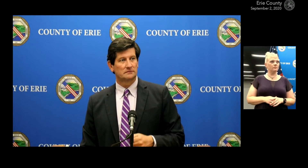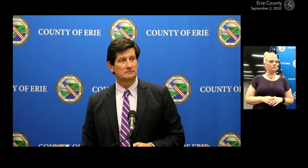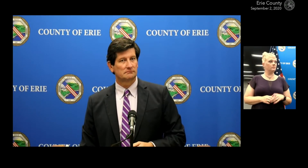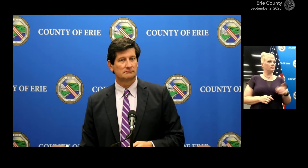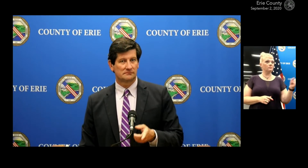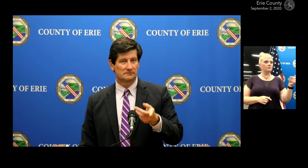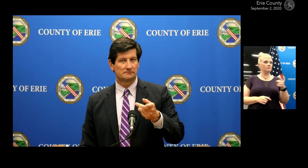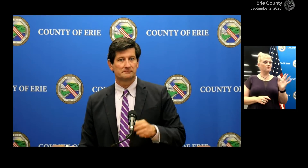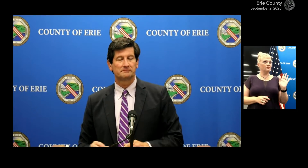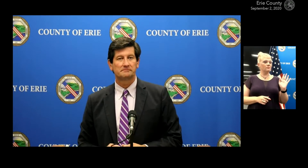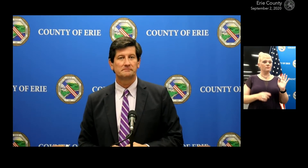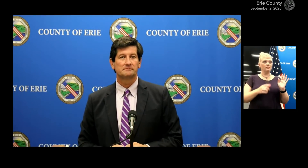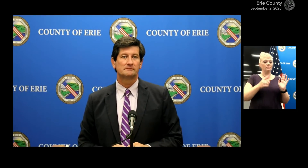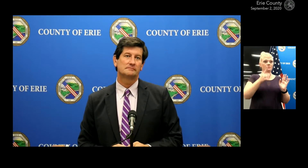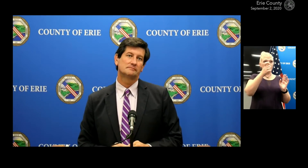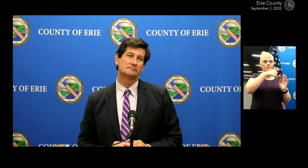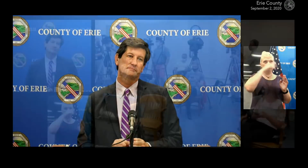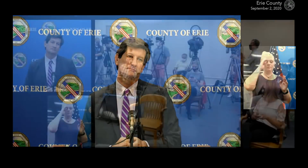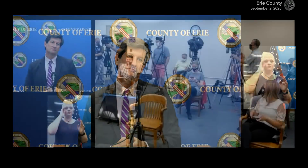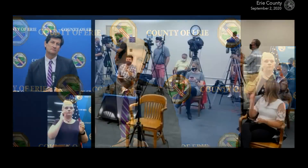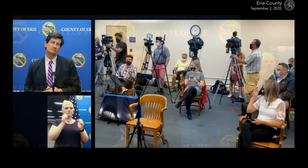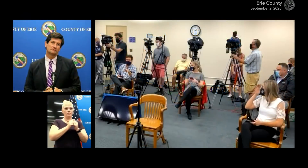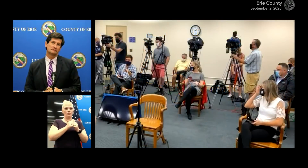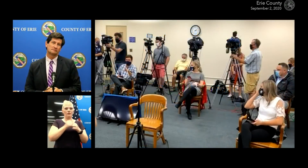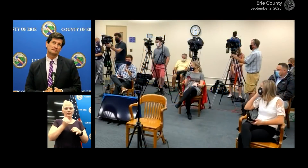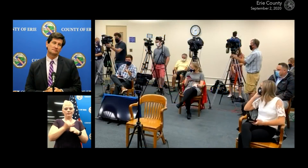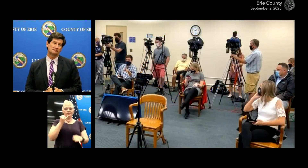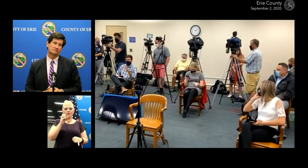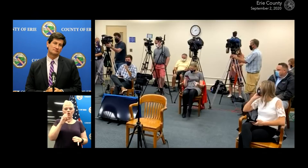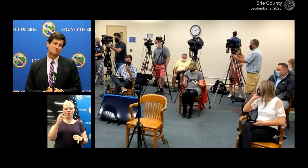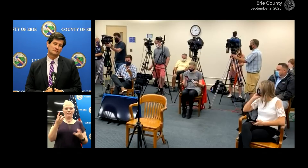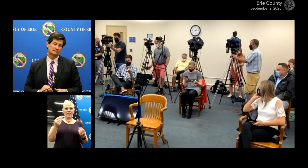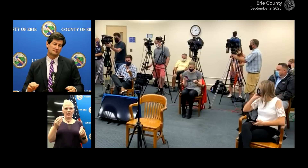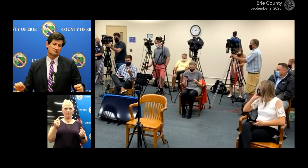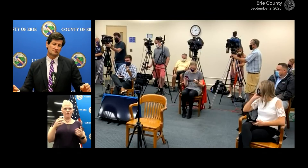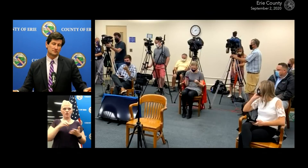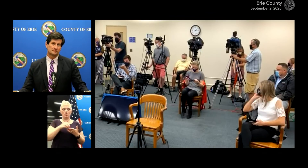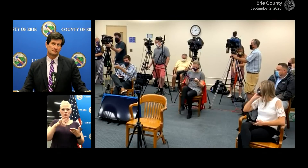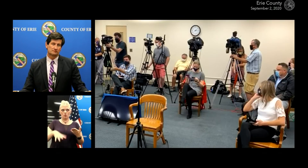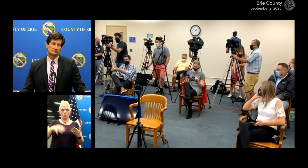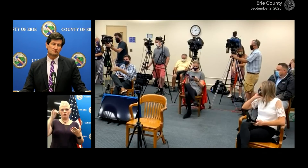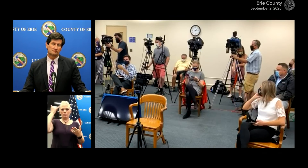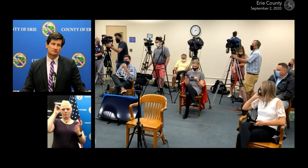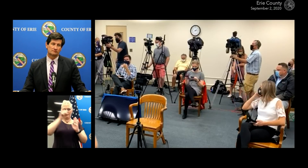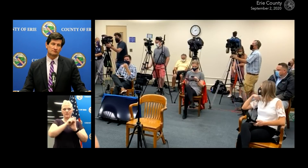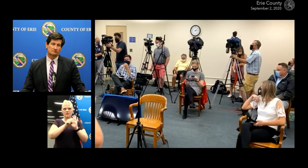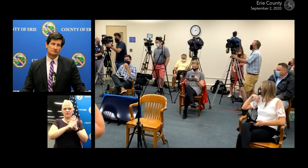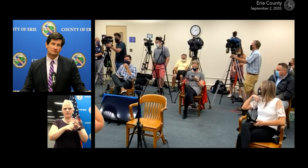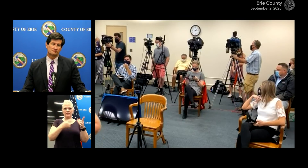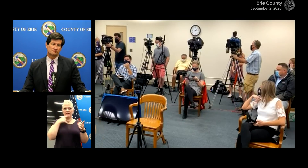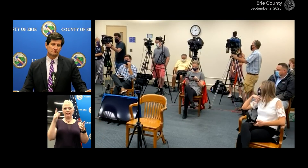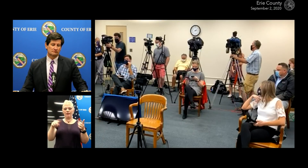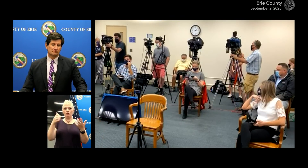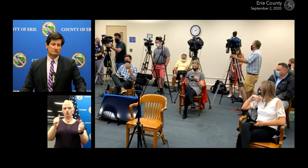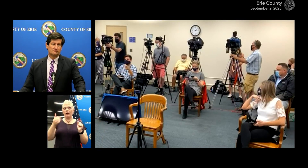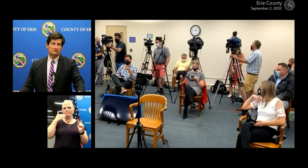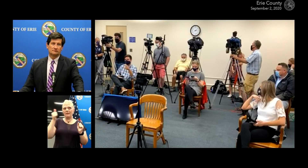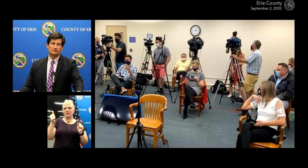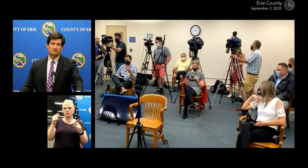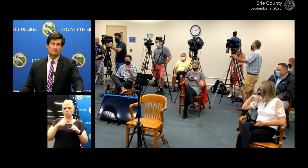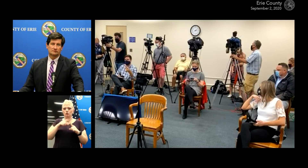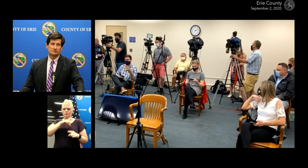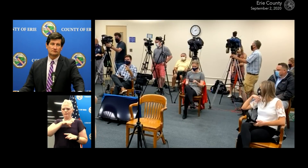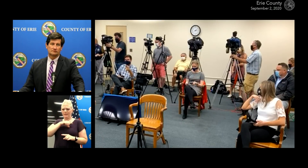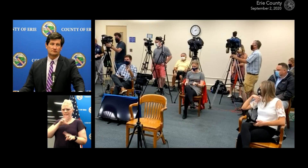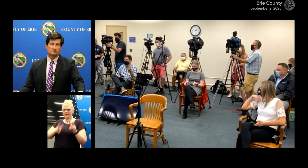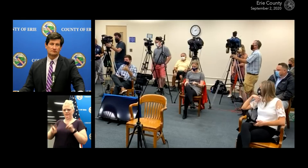Jeff, so with these off-campus students that are causing some of these issues, and Buff State has spoke to yesterday said that they're trying their best to police it,